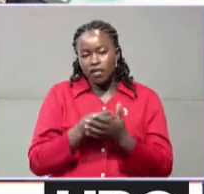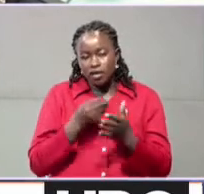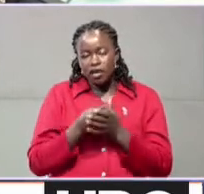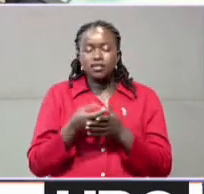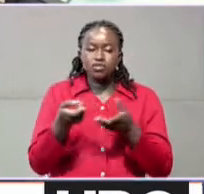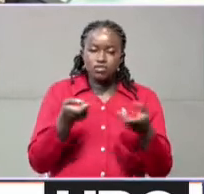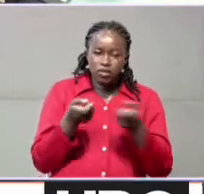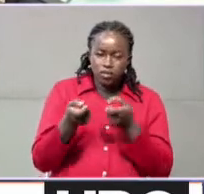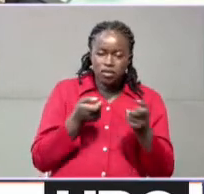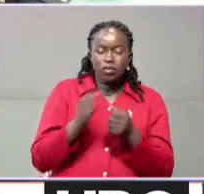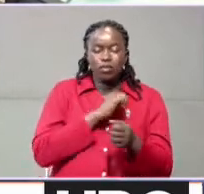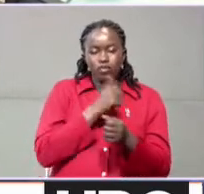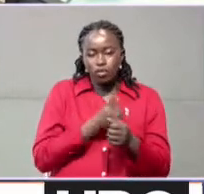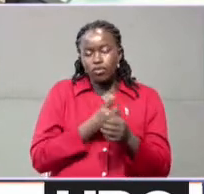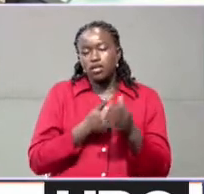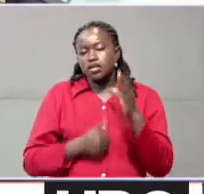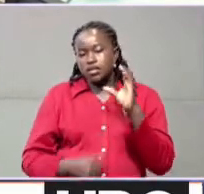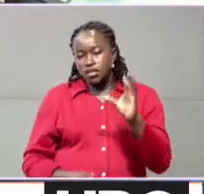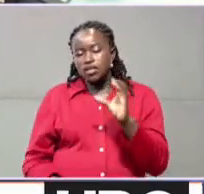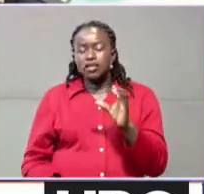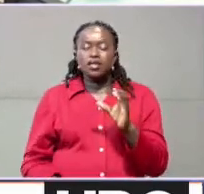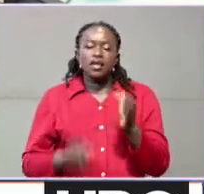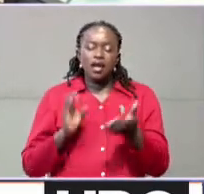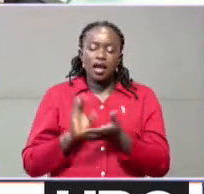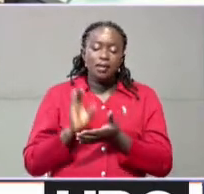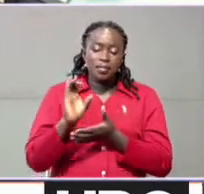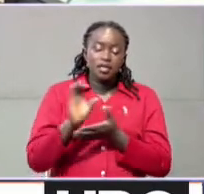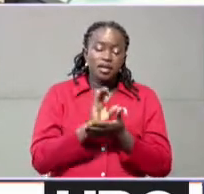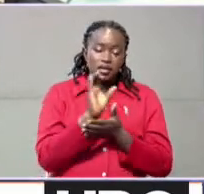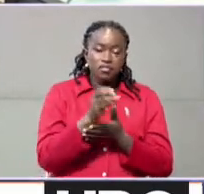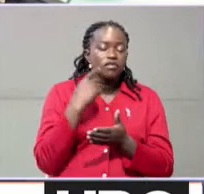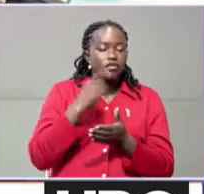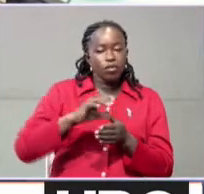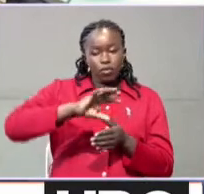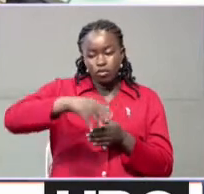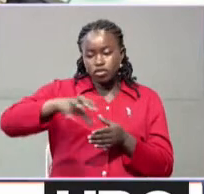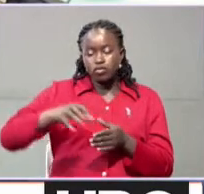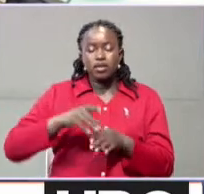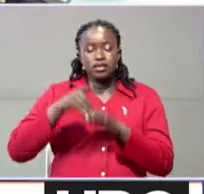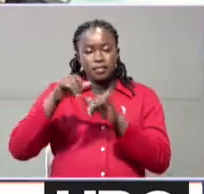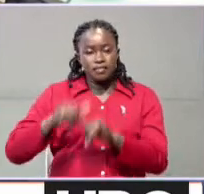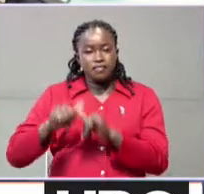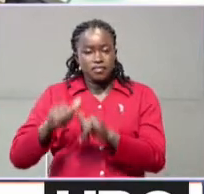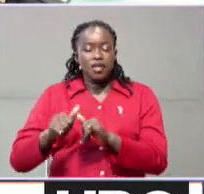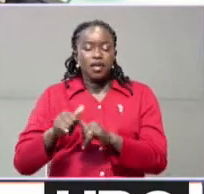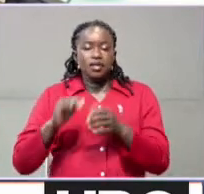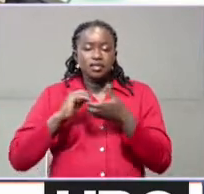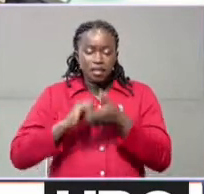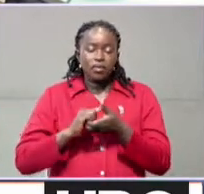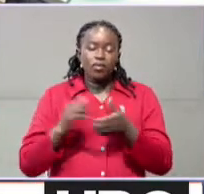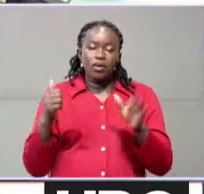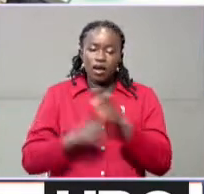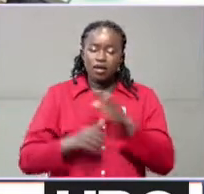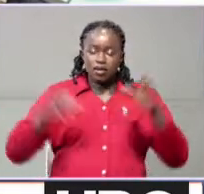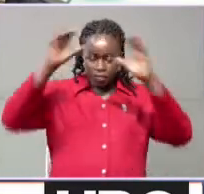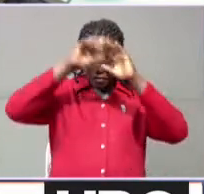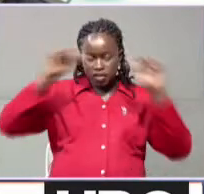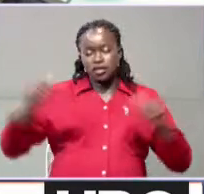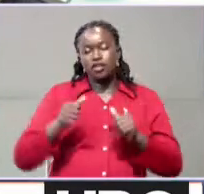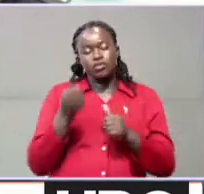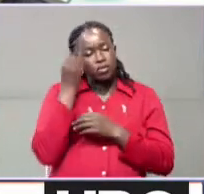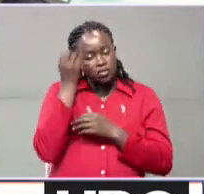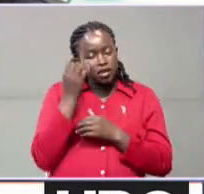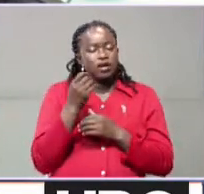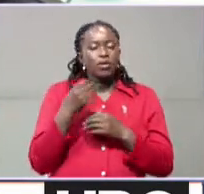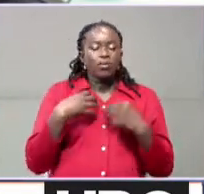authority c capitalization of consultants based circles under the presidential initiative for wealth creation